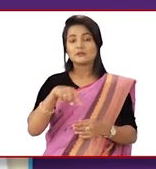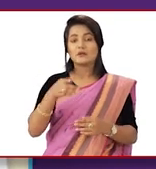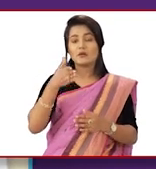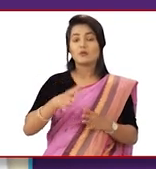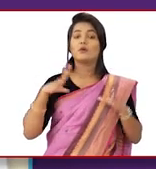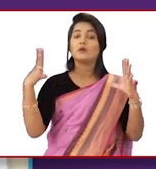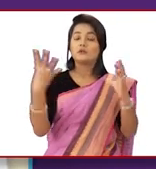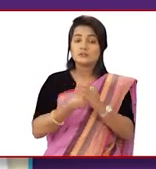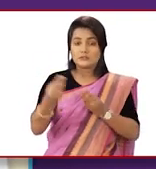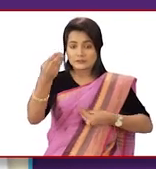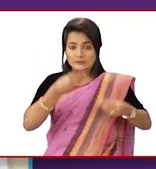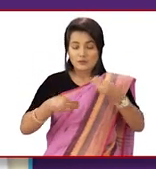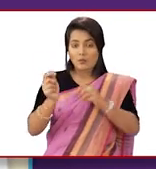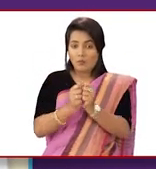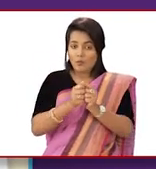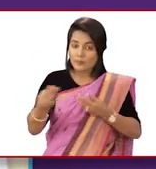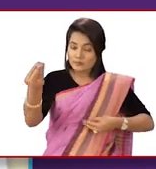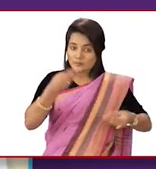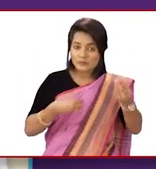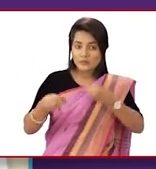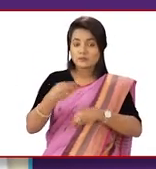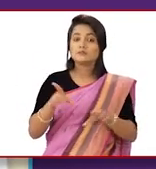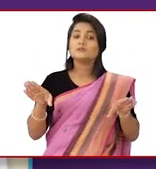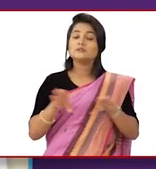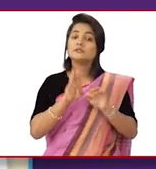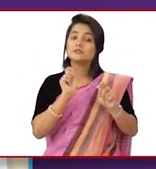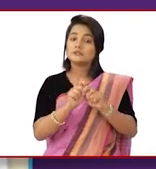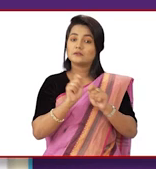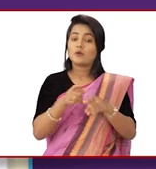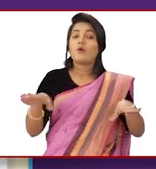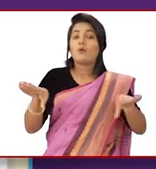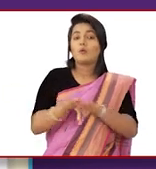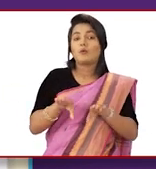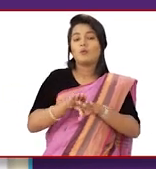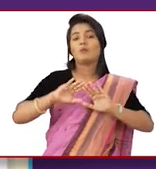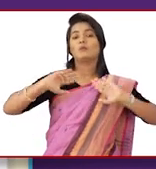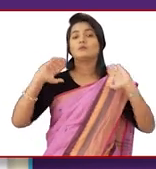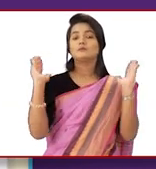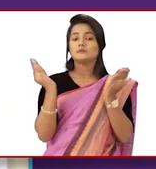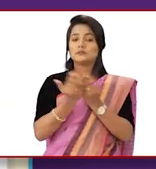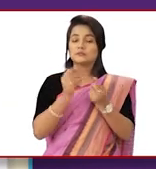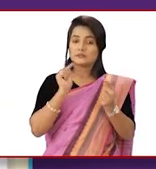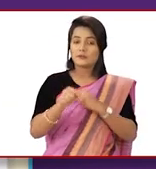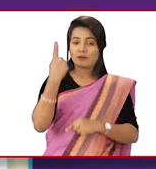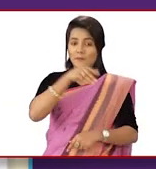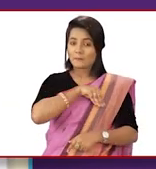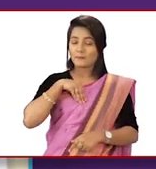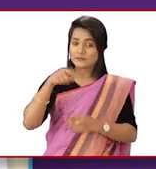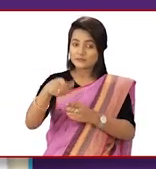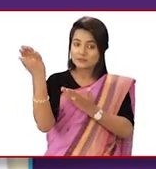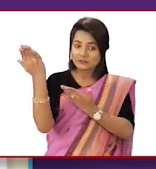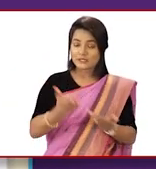let's all contribute. Let's all do our parts in building a more fair and equal world. I thank all the panelists for being a part